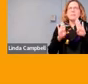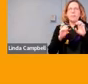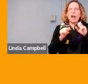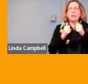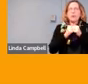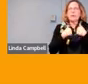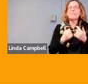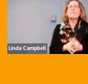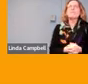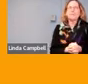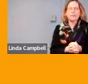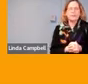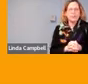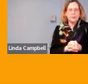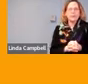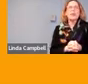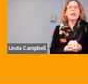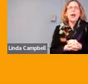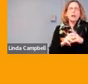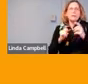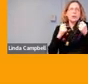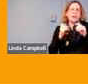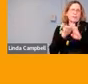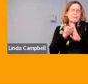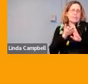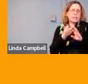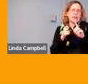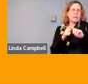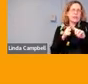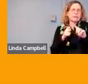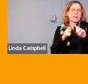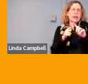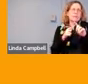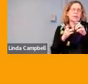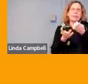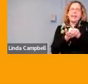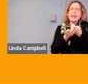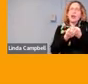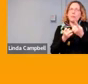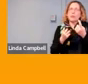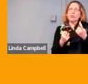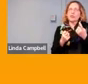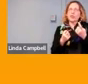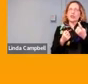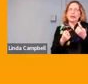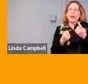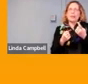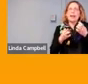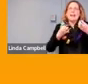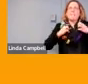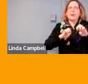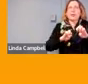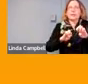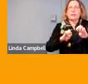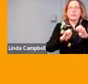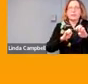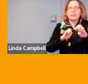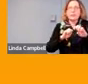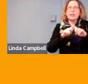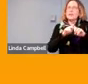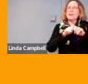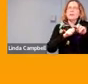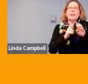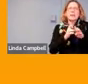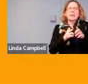does follow along with the invasion curve. So just bear with me. I'll walk you through this. I'm trying to make the case that there is